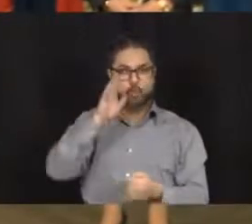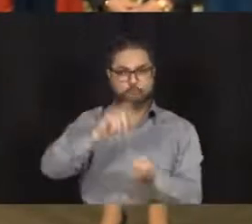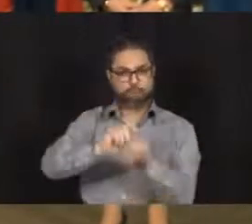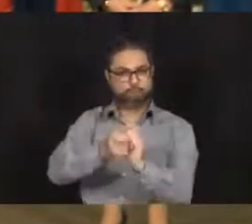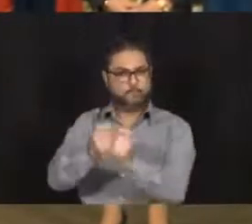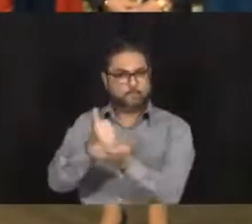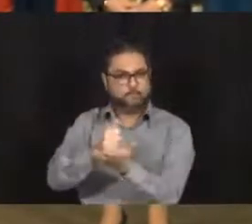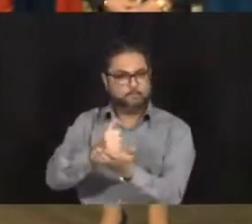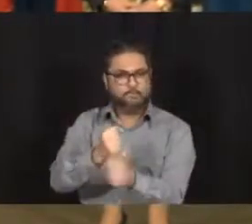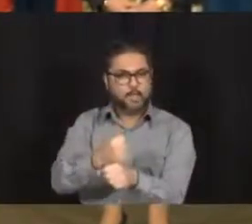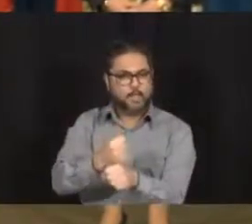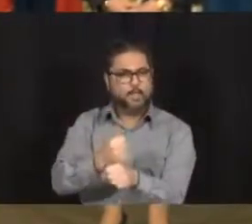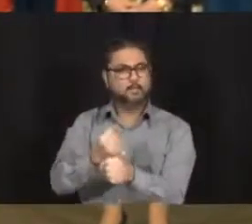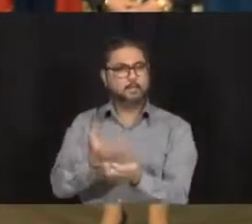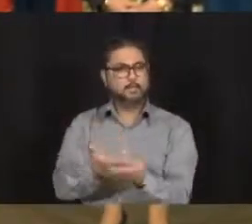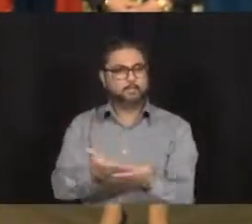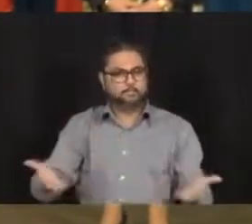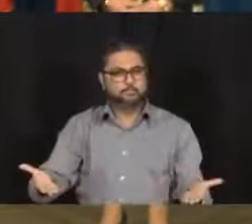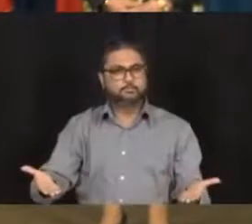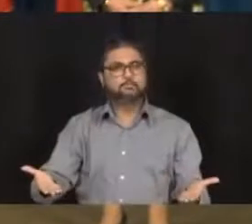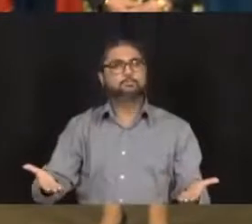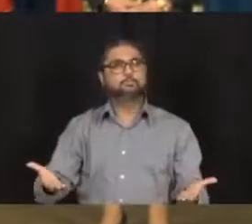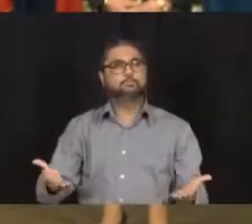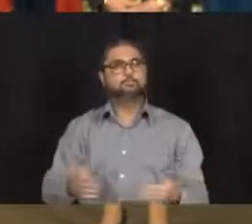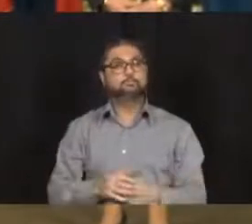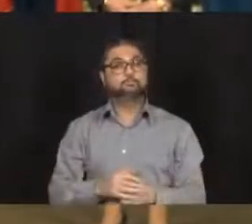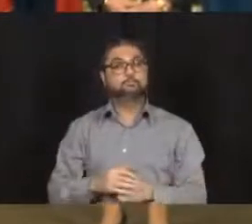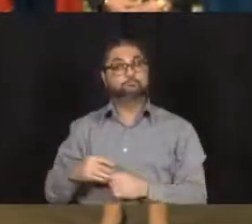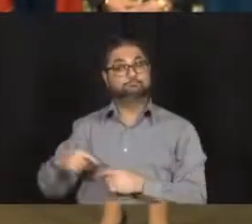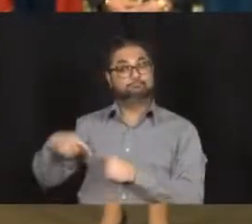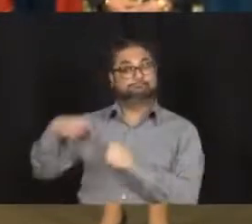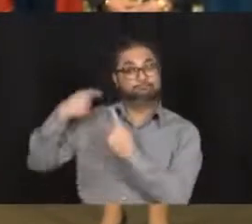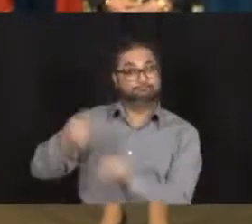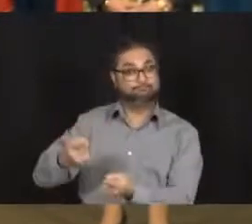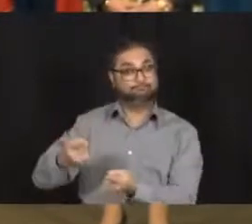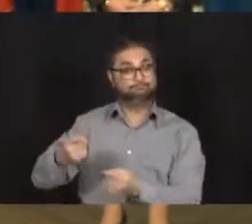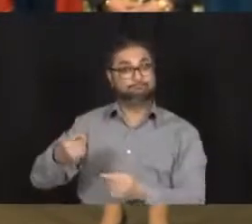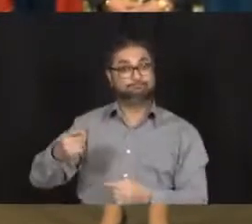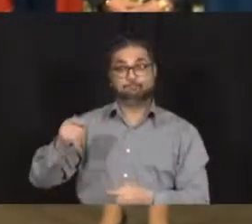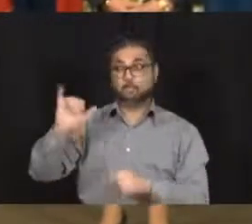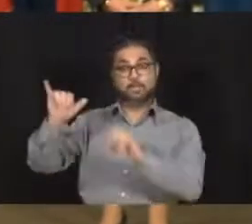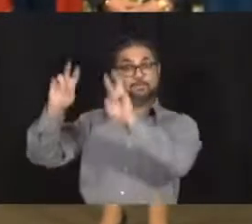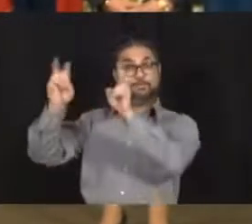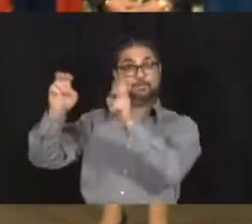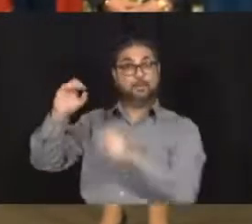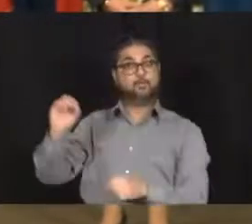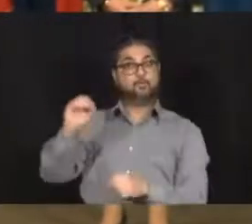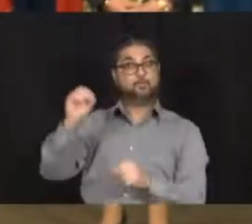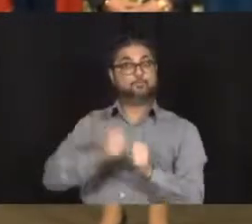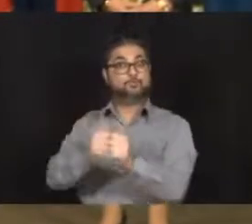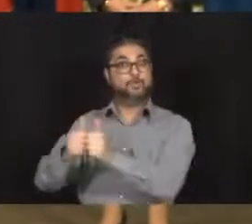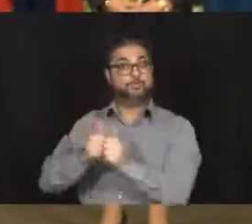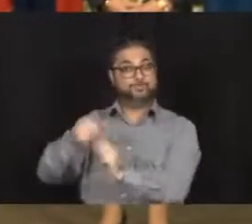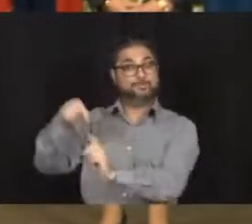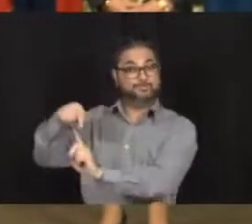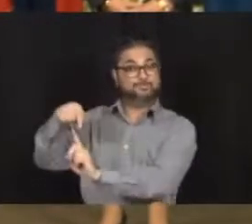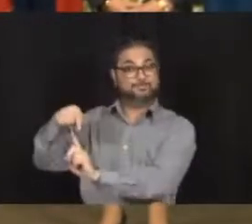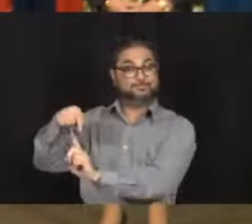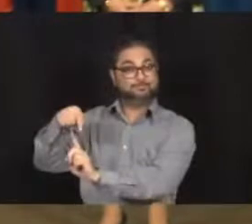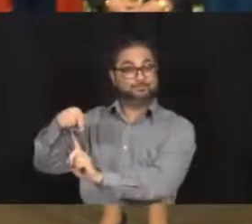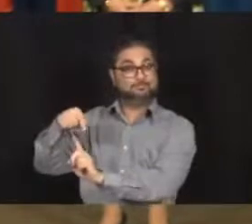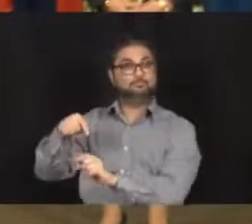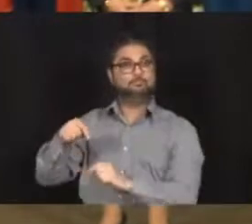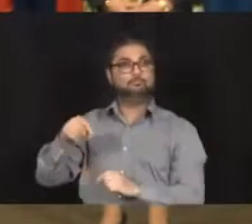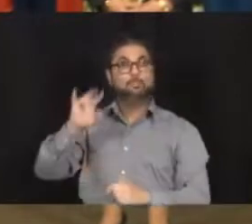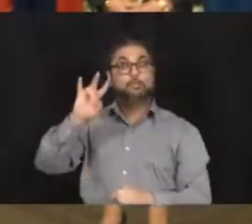Together has provided 7,500 leads on emergency supplies, leading to $90 million